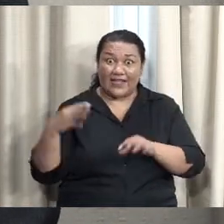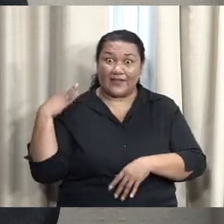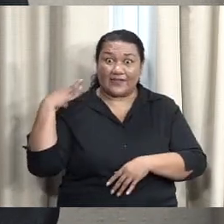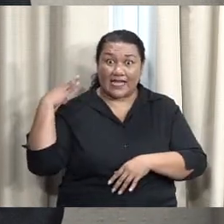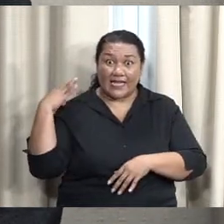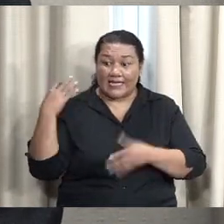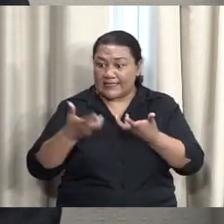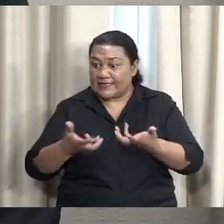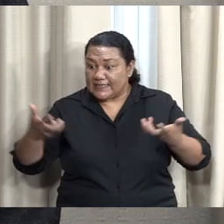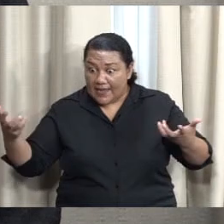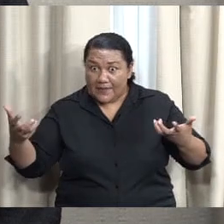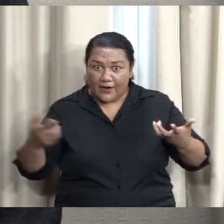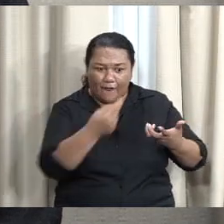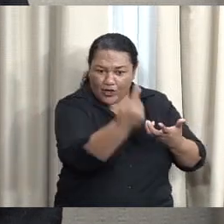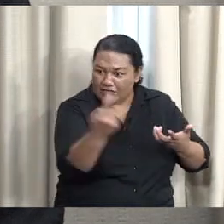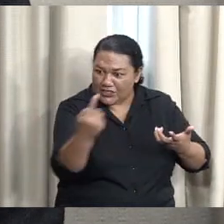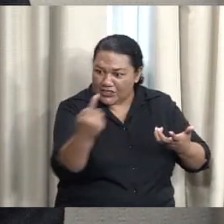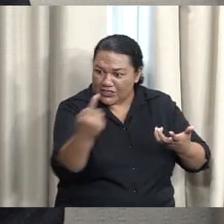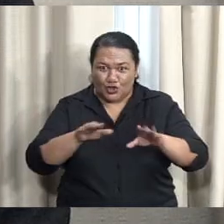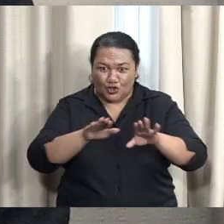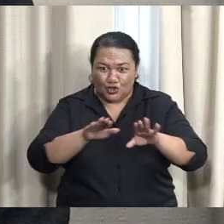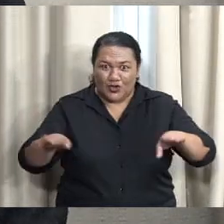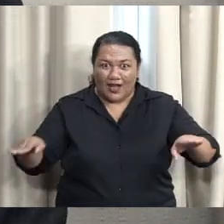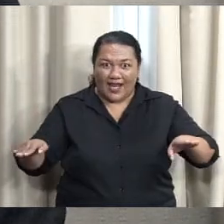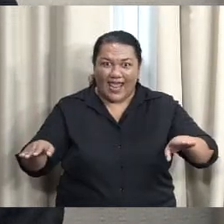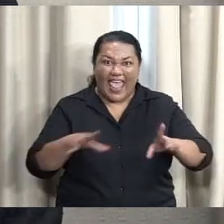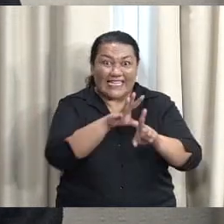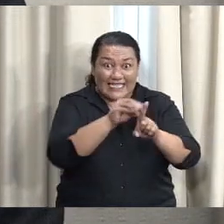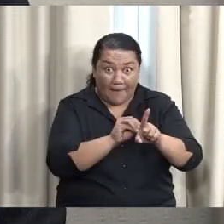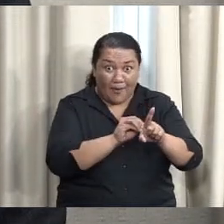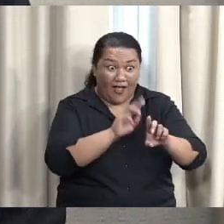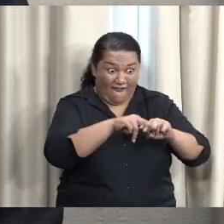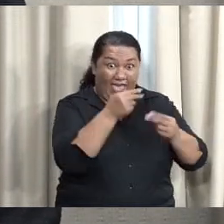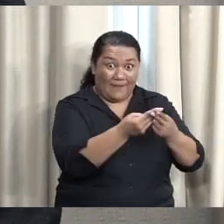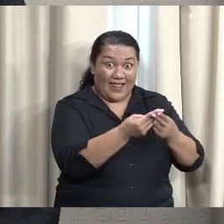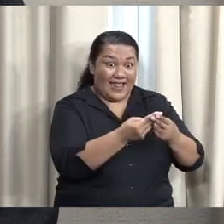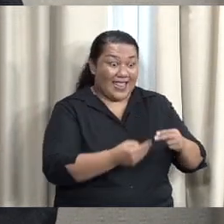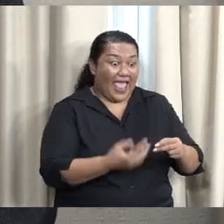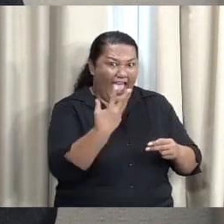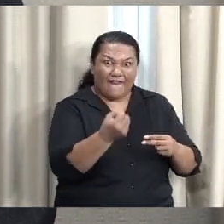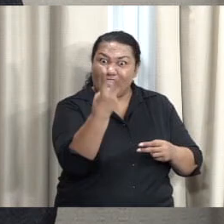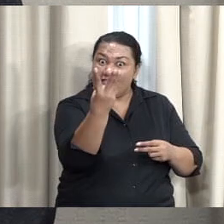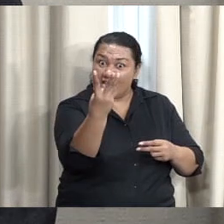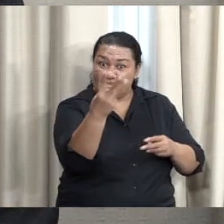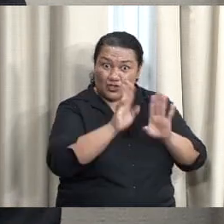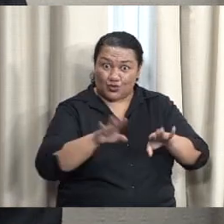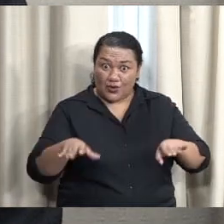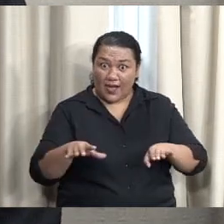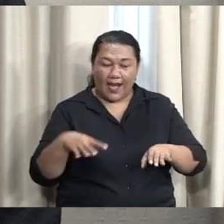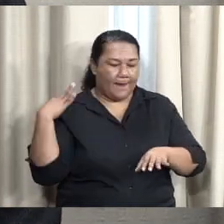for each student. For example, a family with 3 students will have to fill 3 application